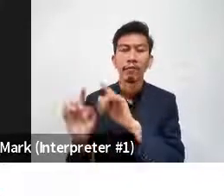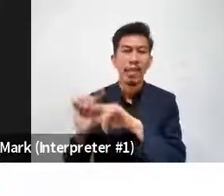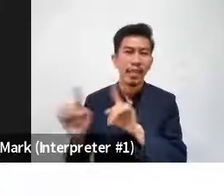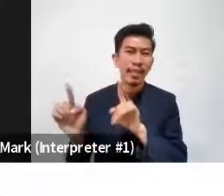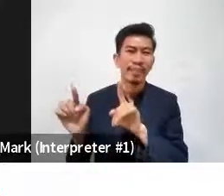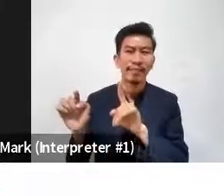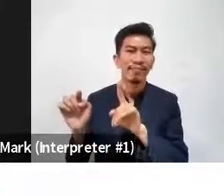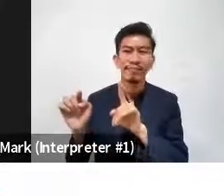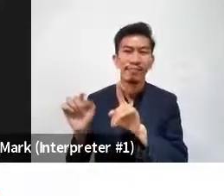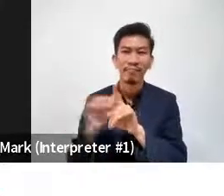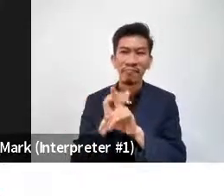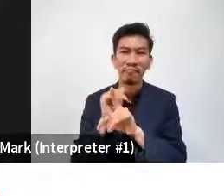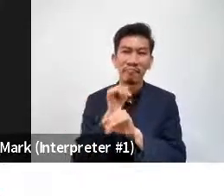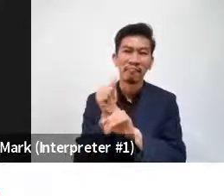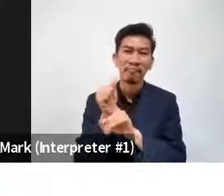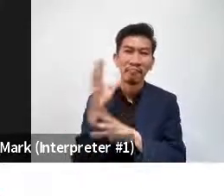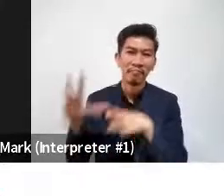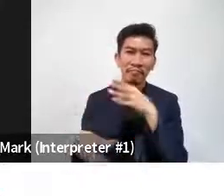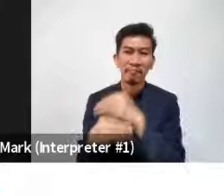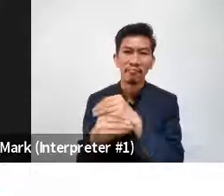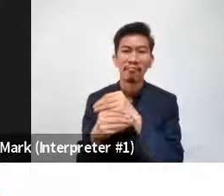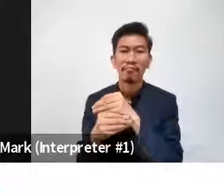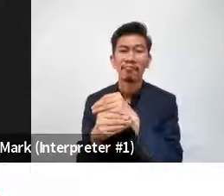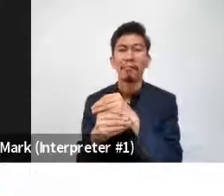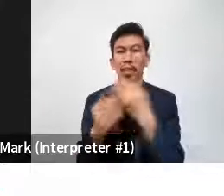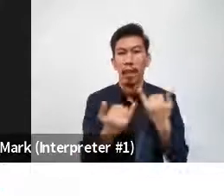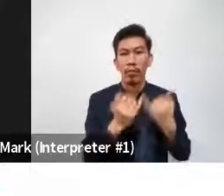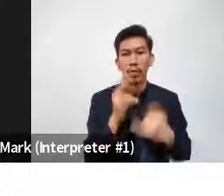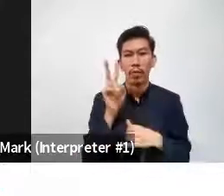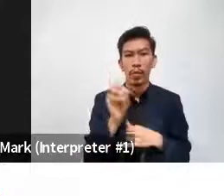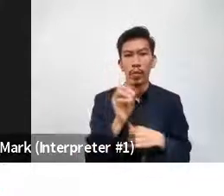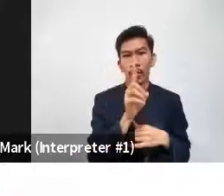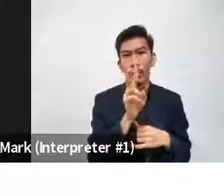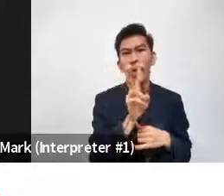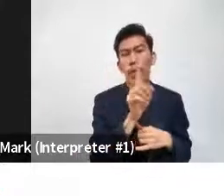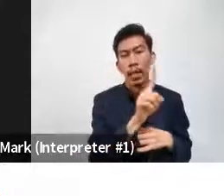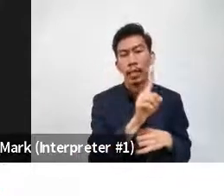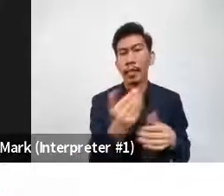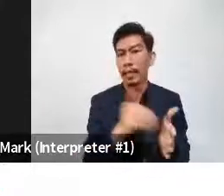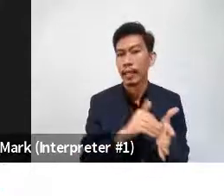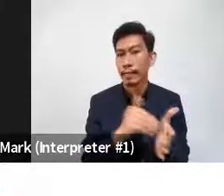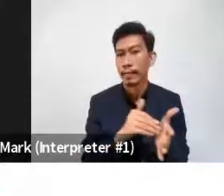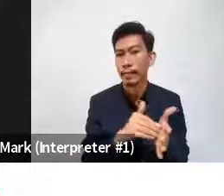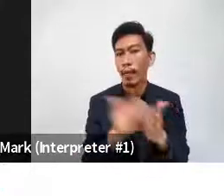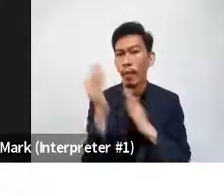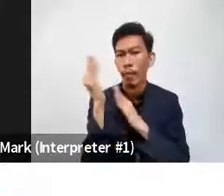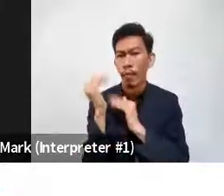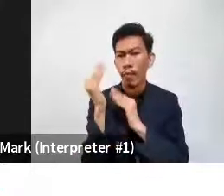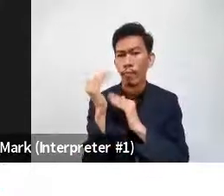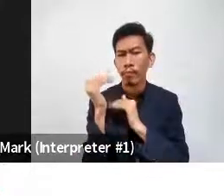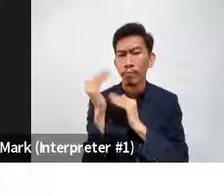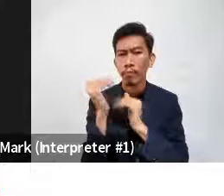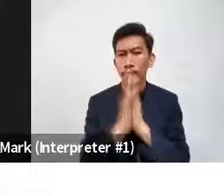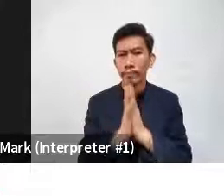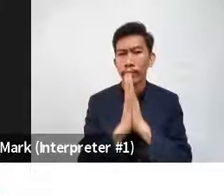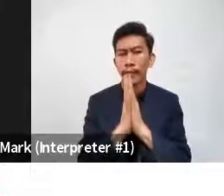it did not. So this, for 2021, we are again hoping and praying that it will